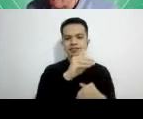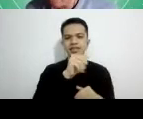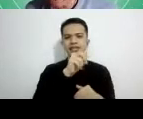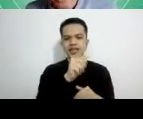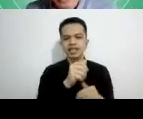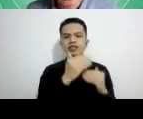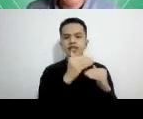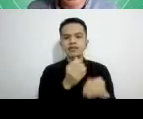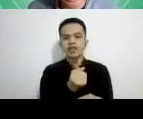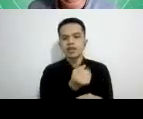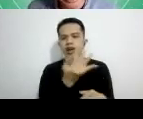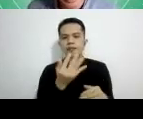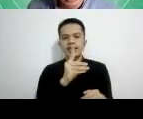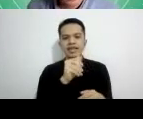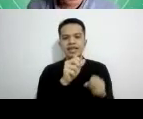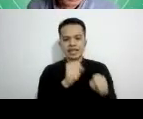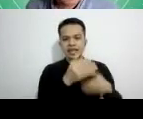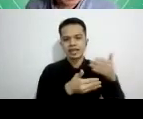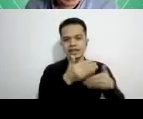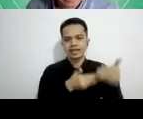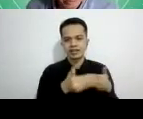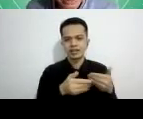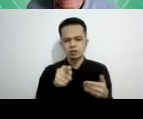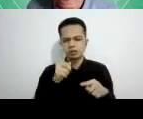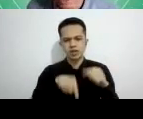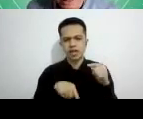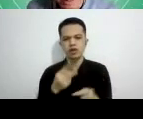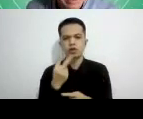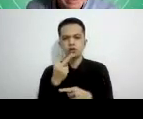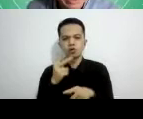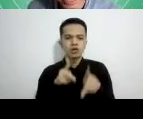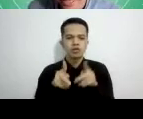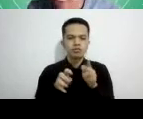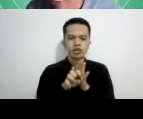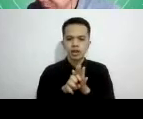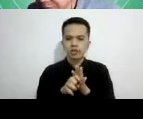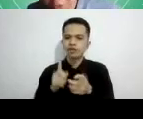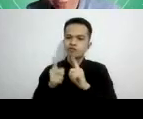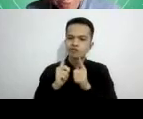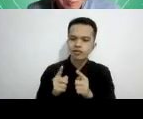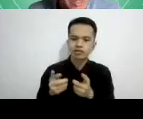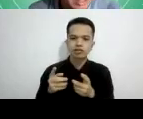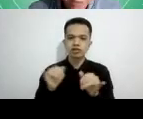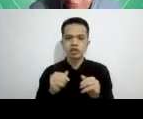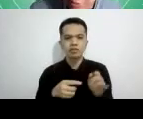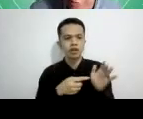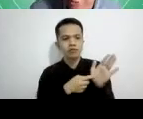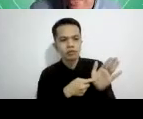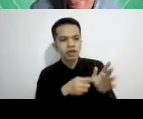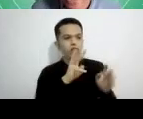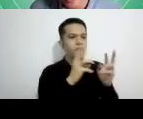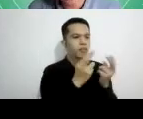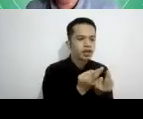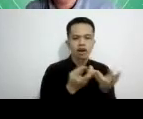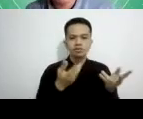limiting how much information you can process. You can't have 2 people talking to their friends online, another person presenting a webinar, another person going to